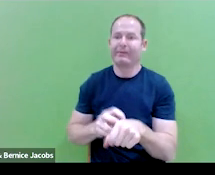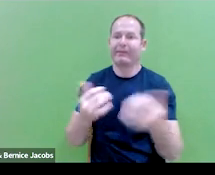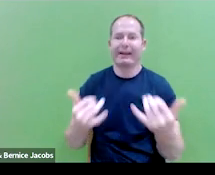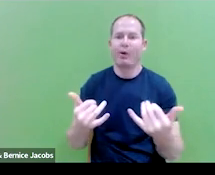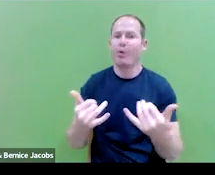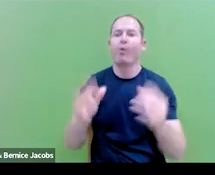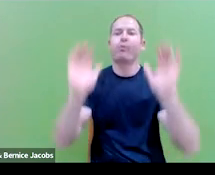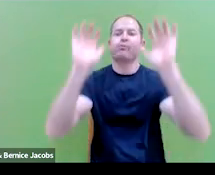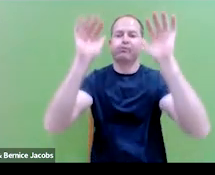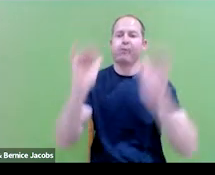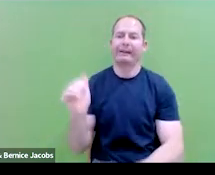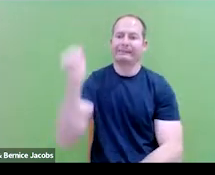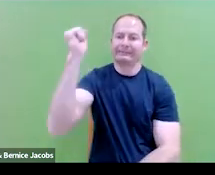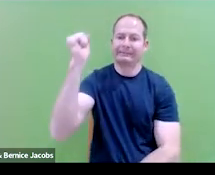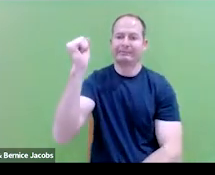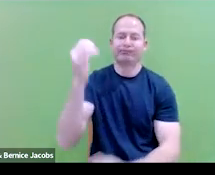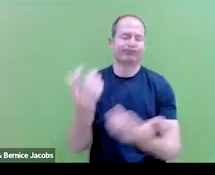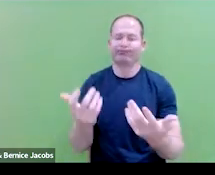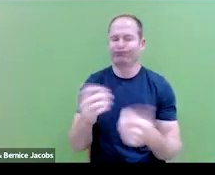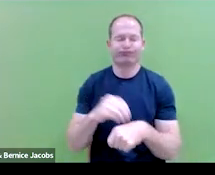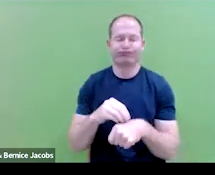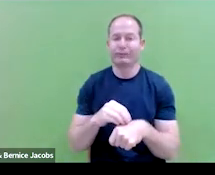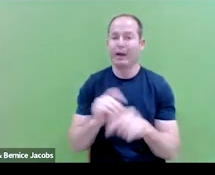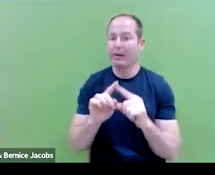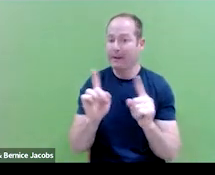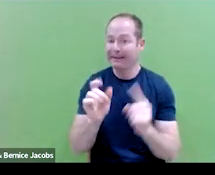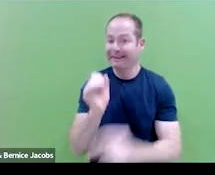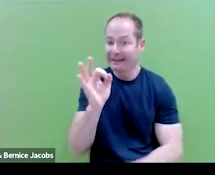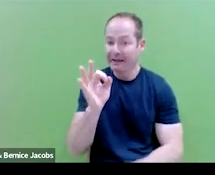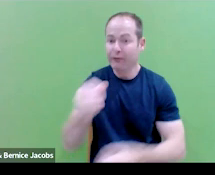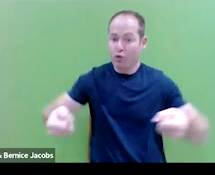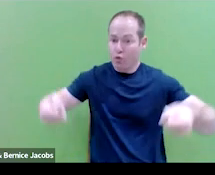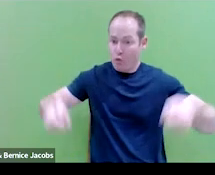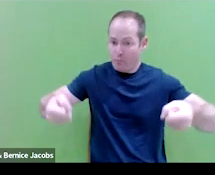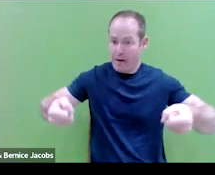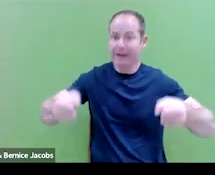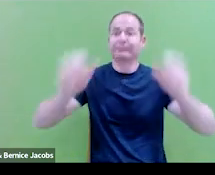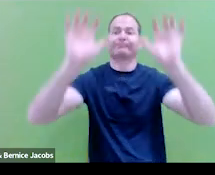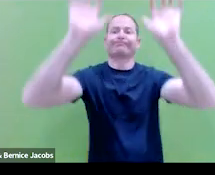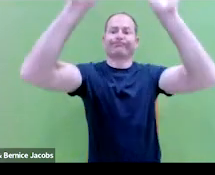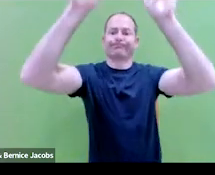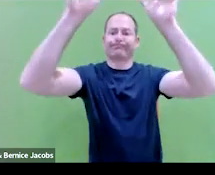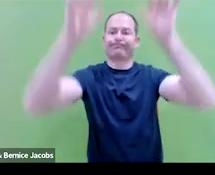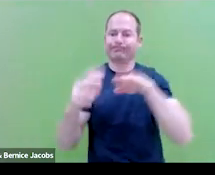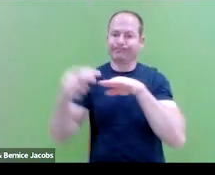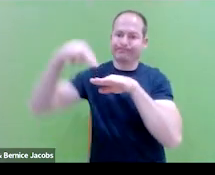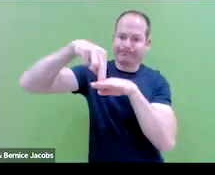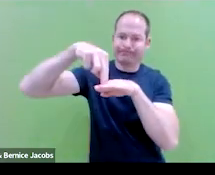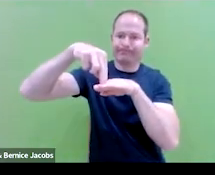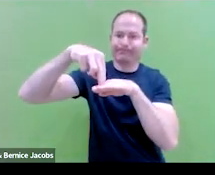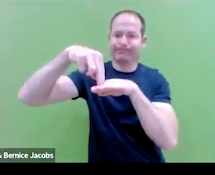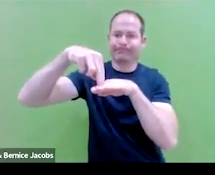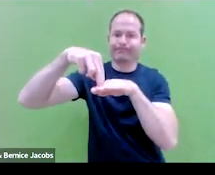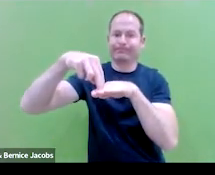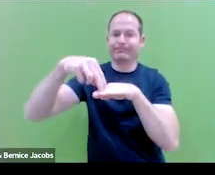problem. If you are slightly shorter and you need to reach your luggage, you have to stand on the seat. What you